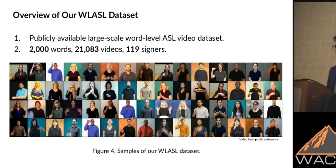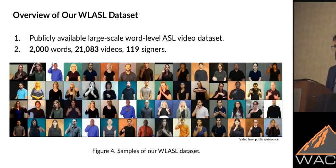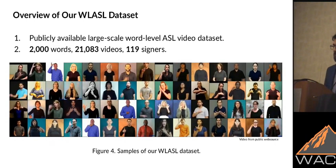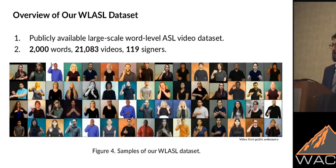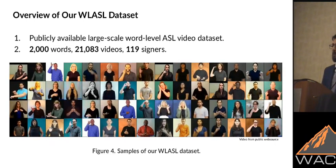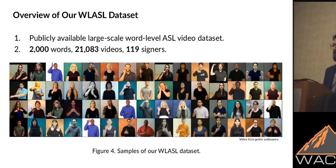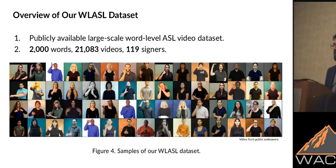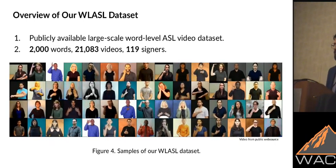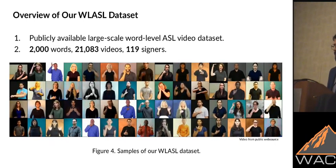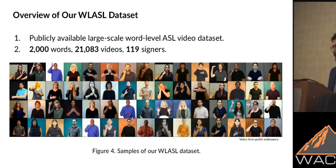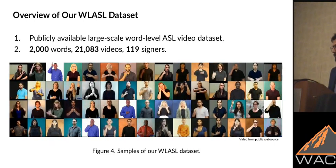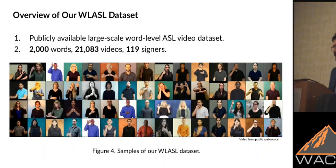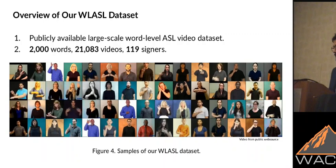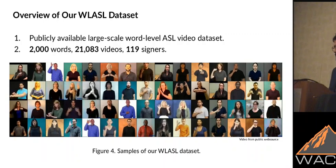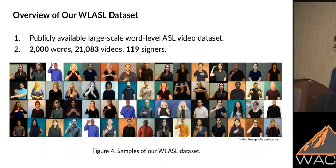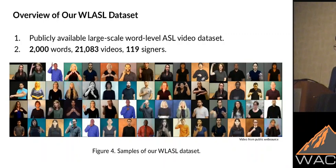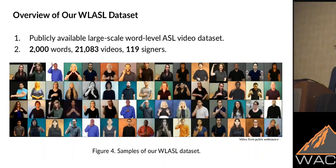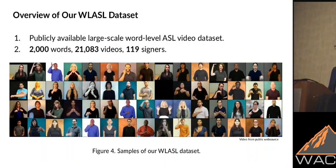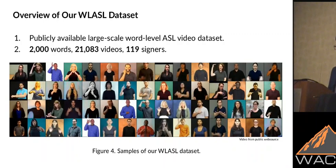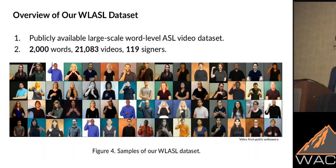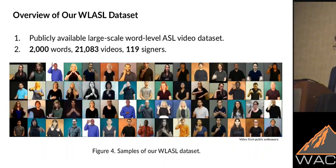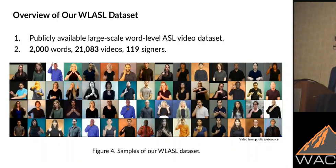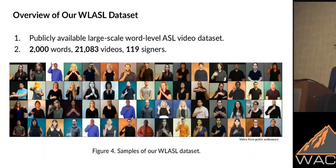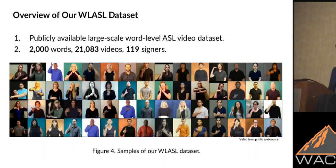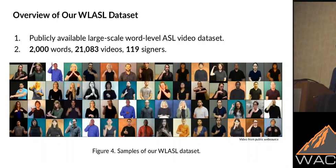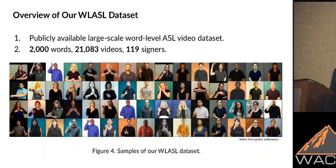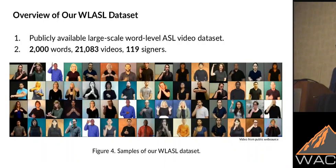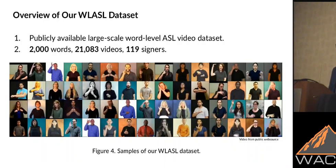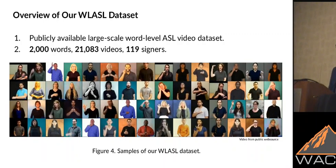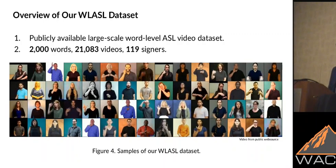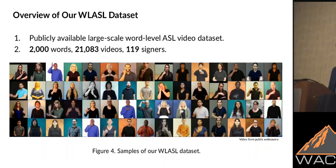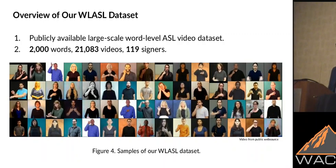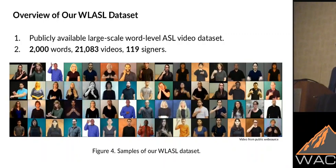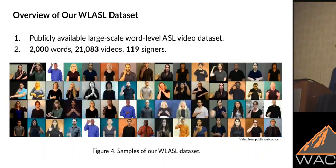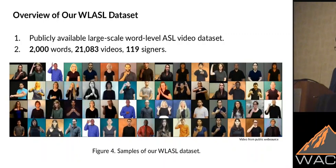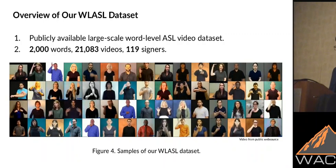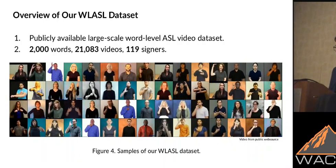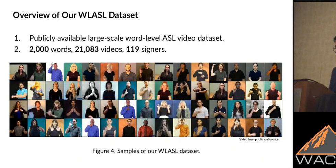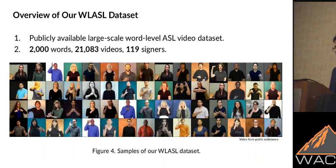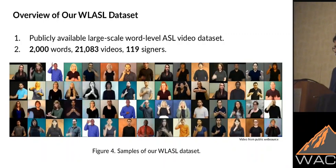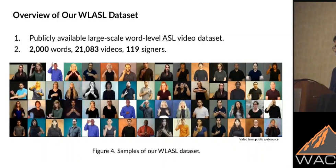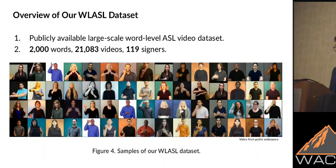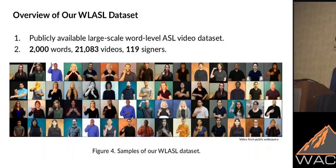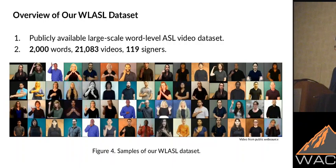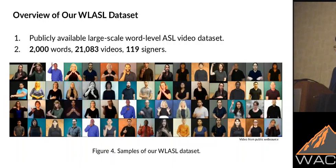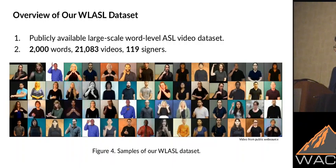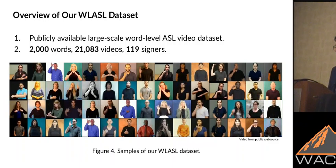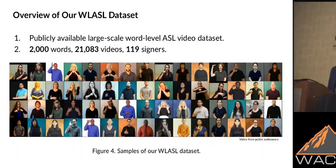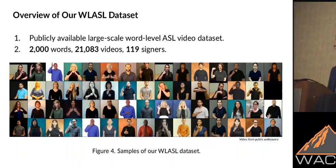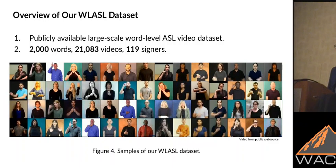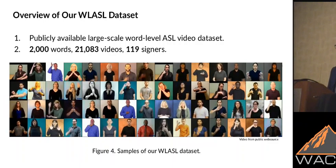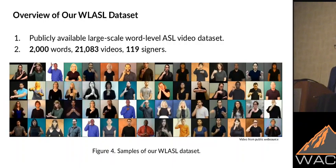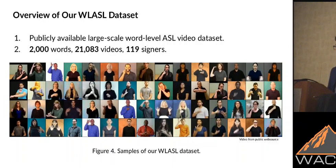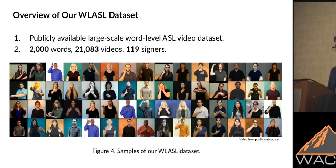21,000 videos. It covered 2,000 words with different dialects and 119 signs. With this